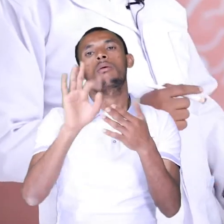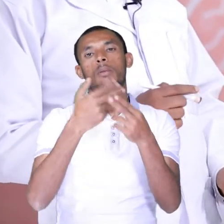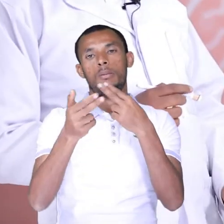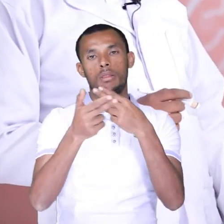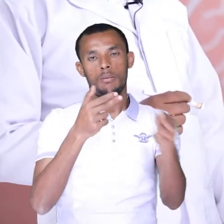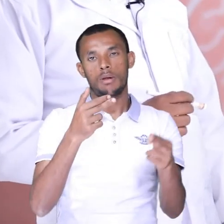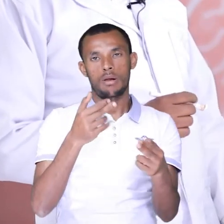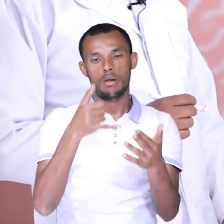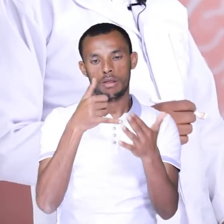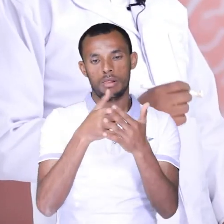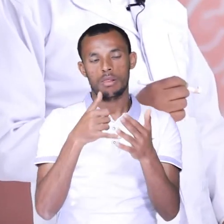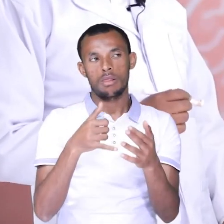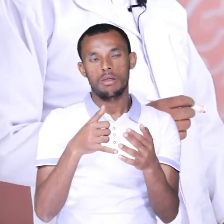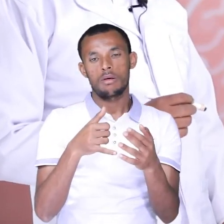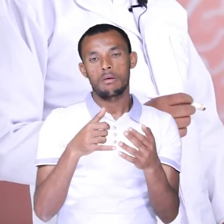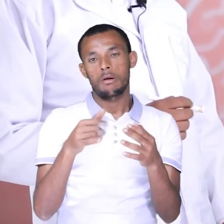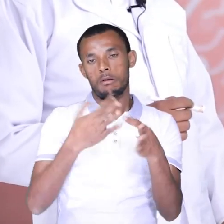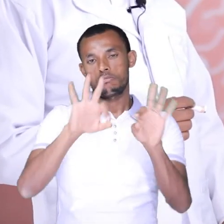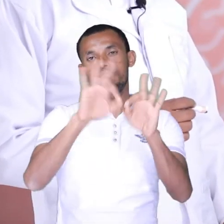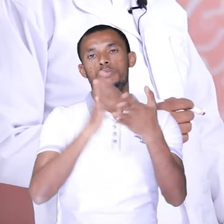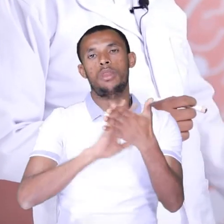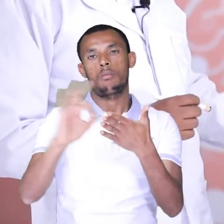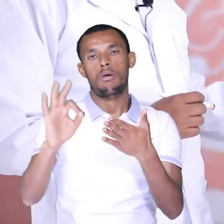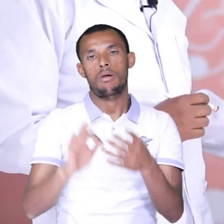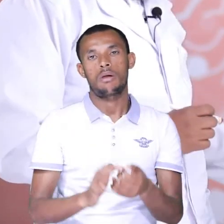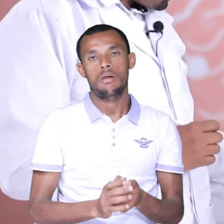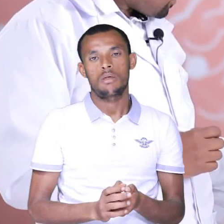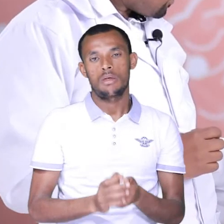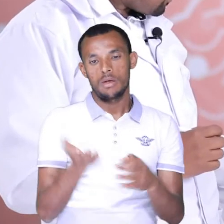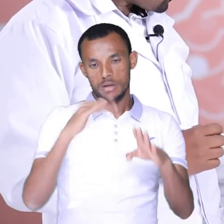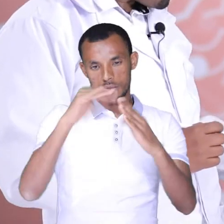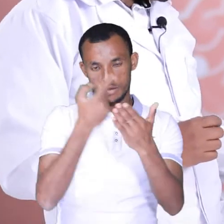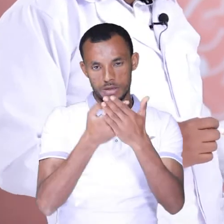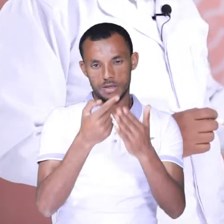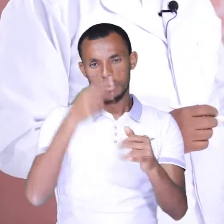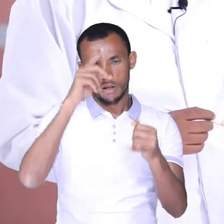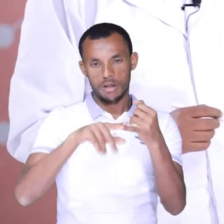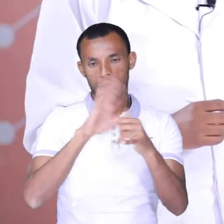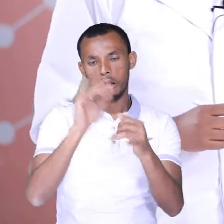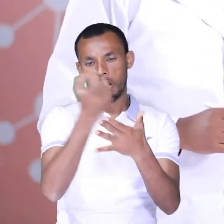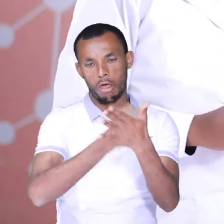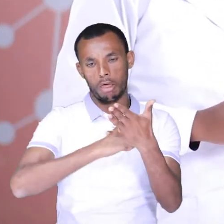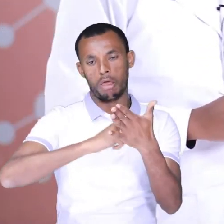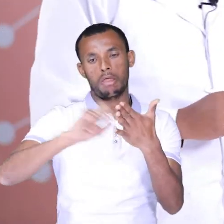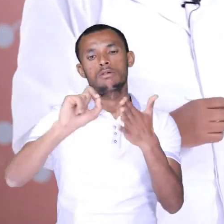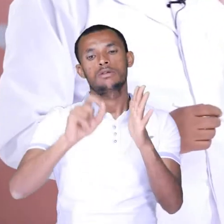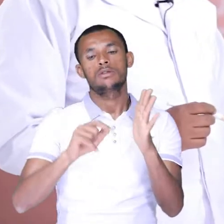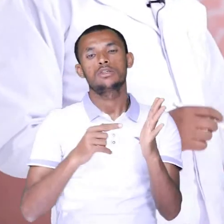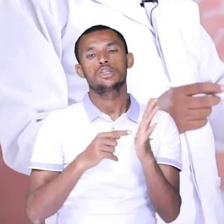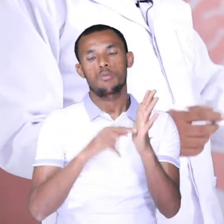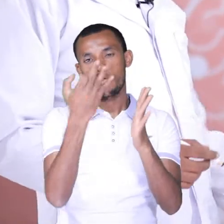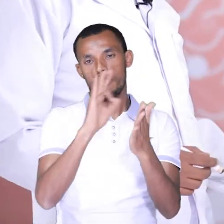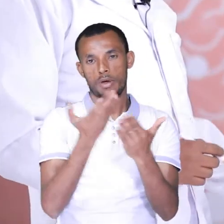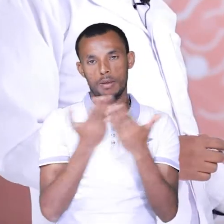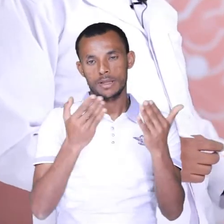multiplying it a necessary number. And this last one, write the symbols of elements